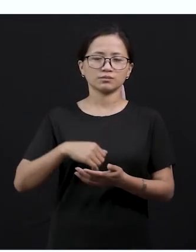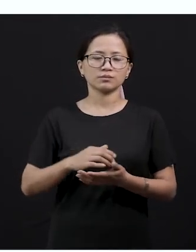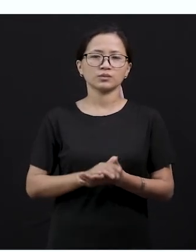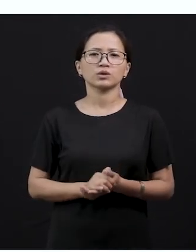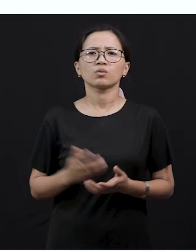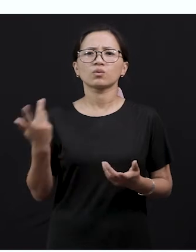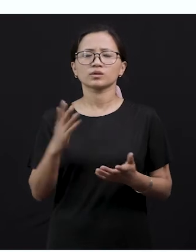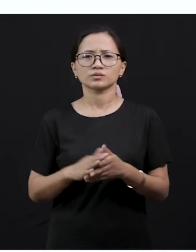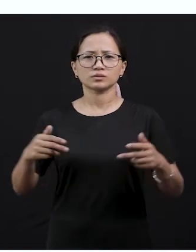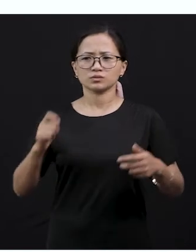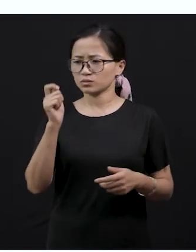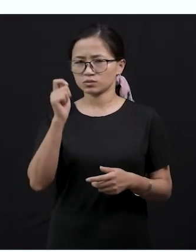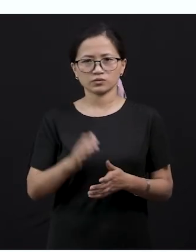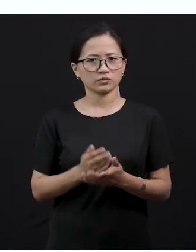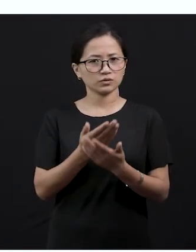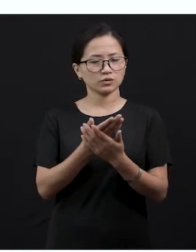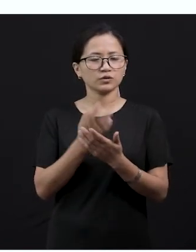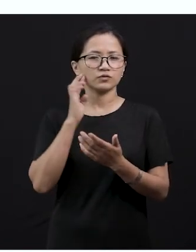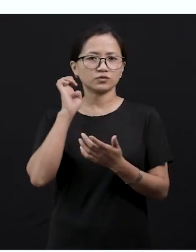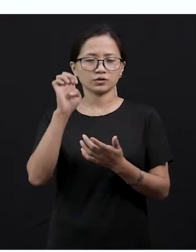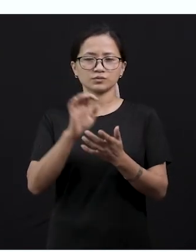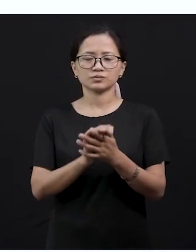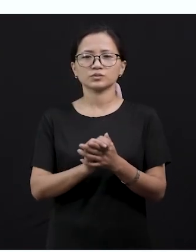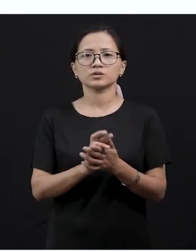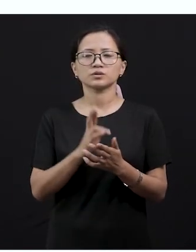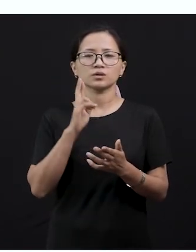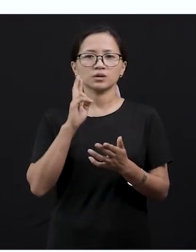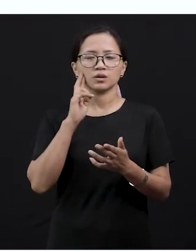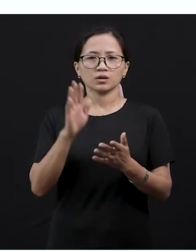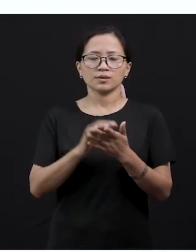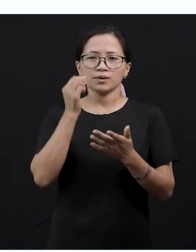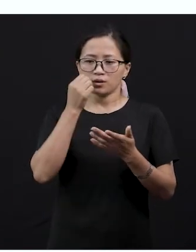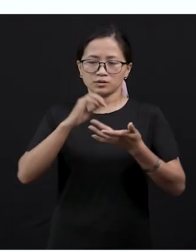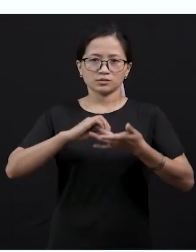while there is still work for him to do. See, Mrs. March